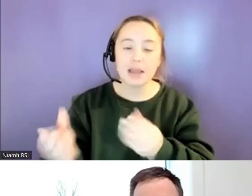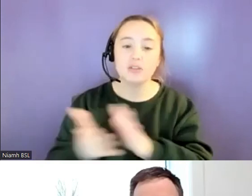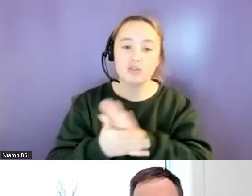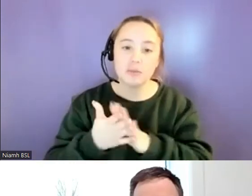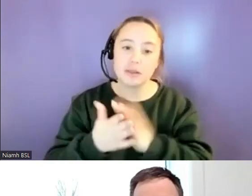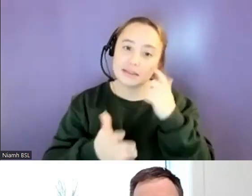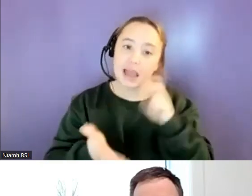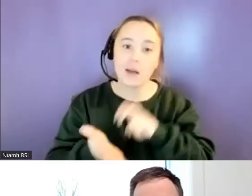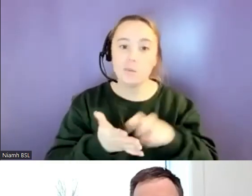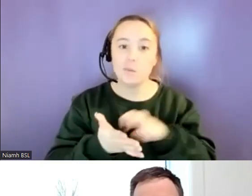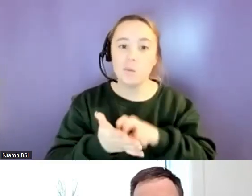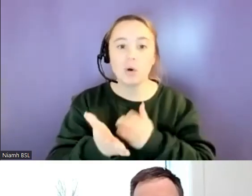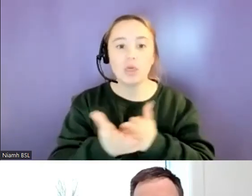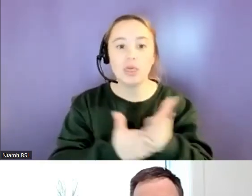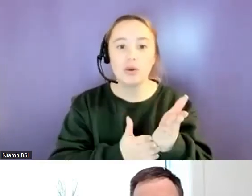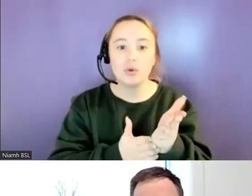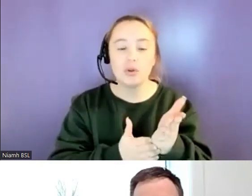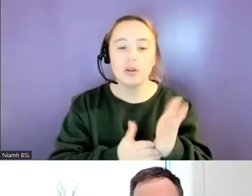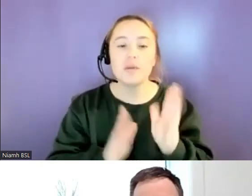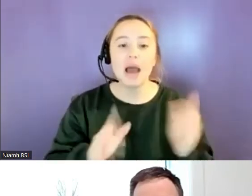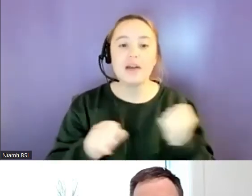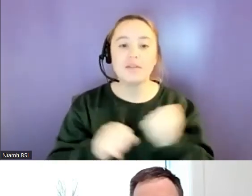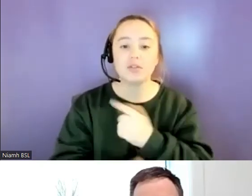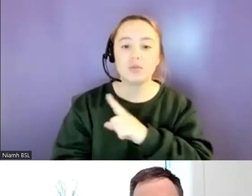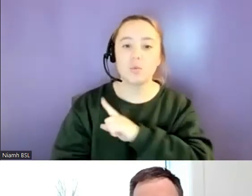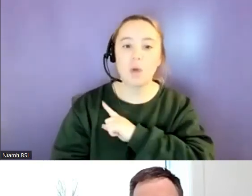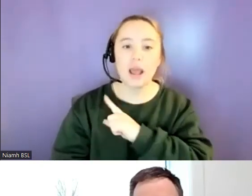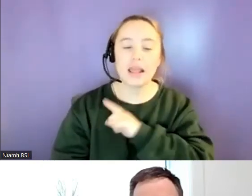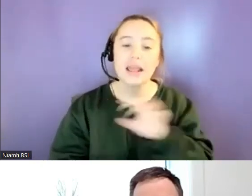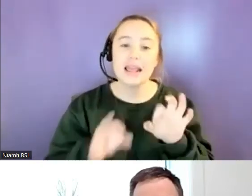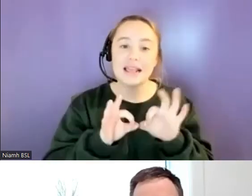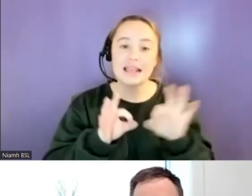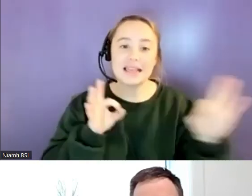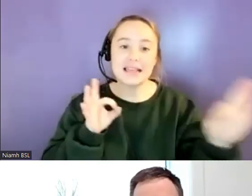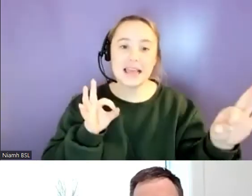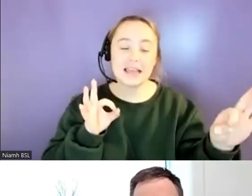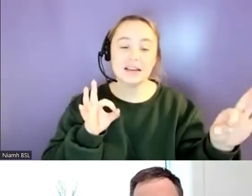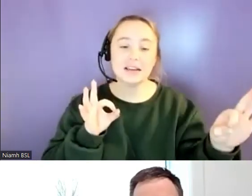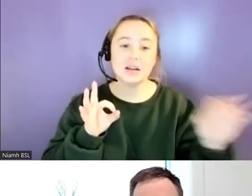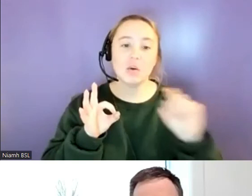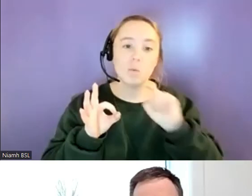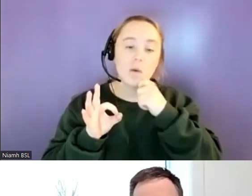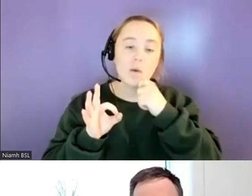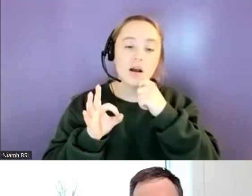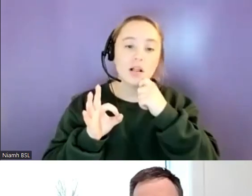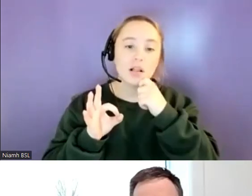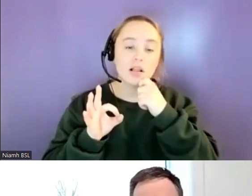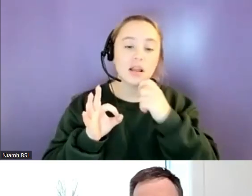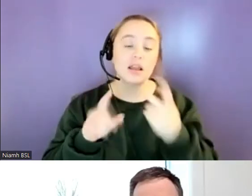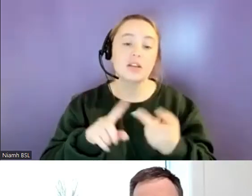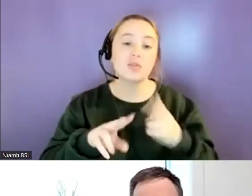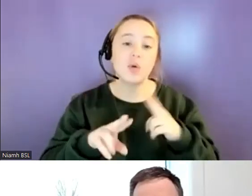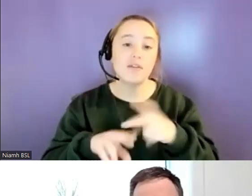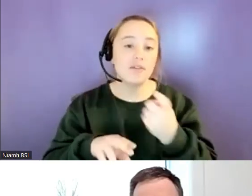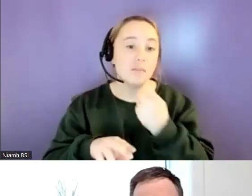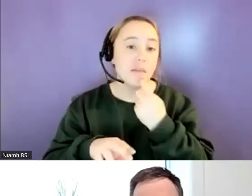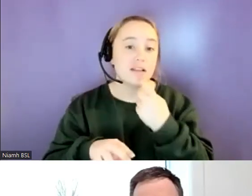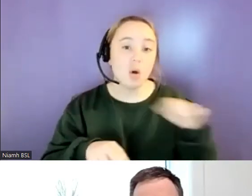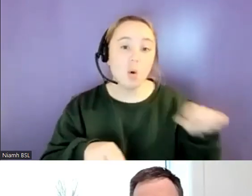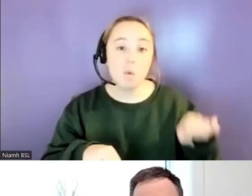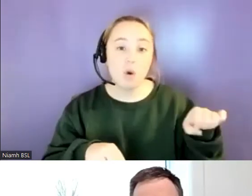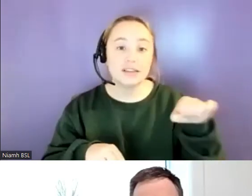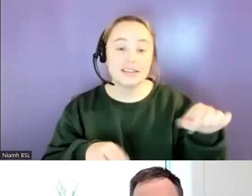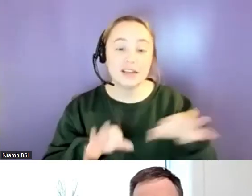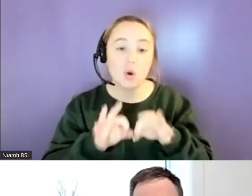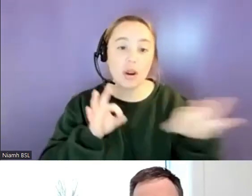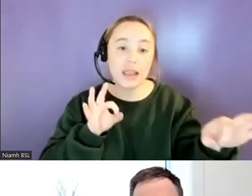go through. The reason why they need to do that is because the cane would, for example, a metal walking stick, would alarm